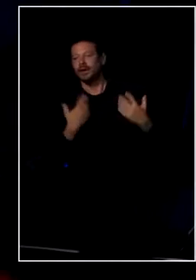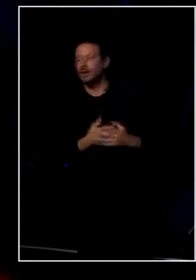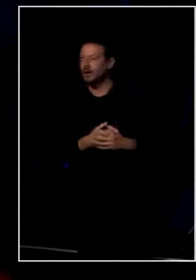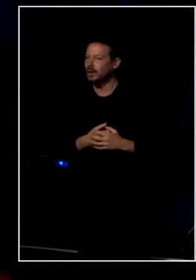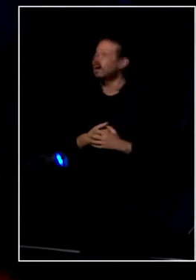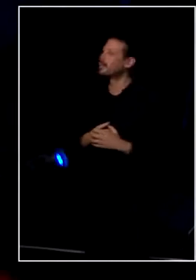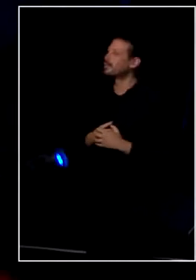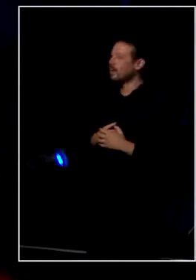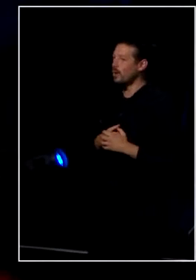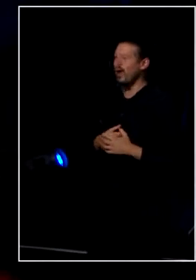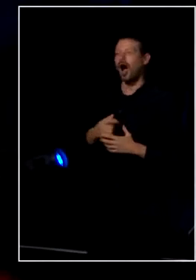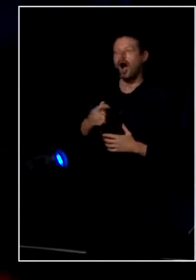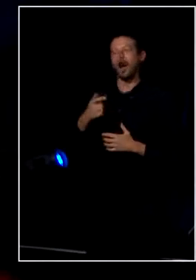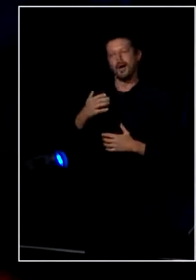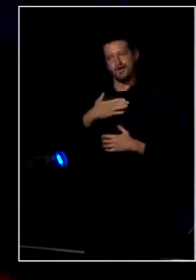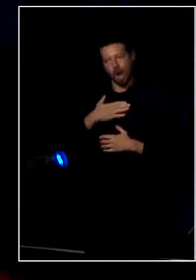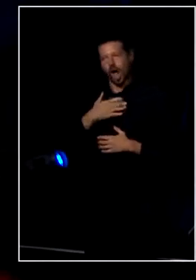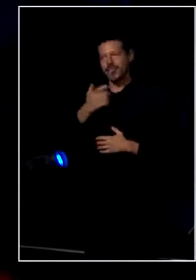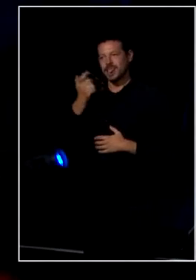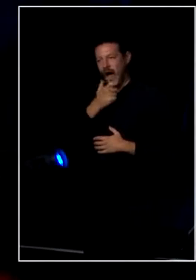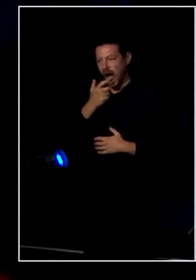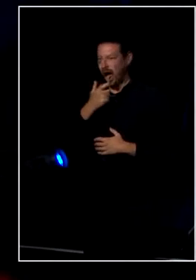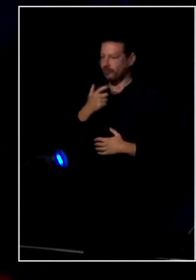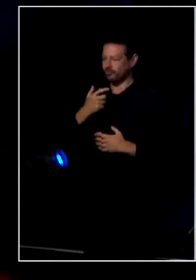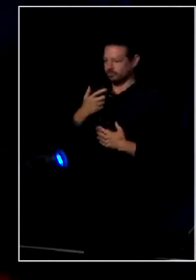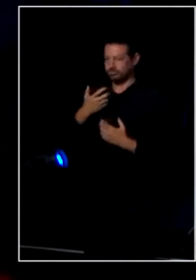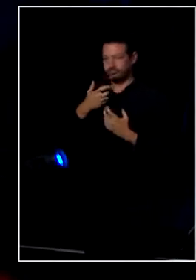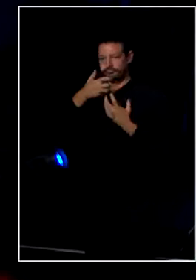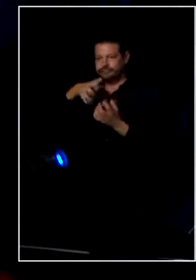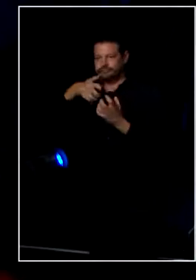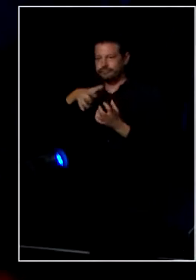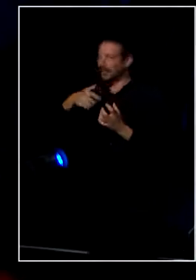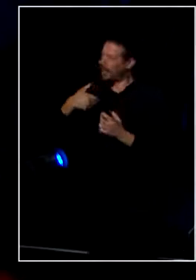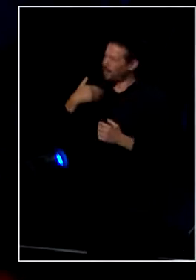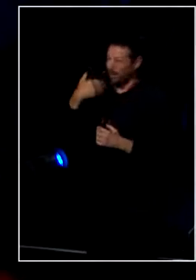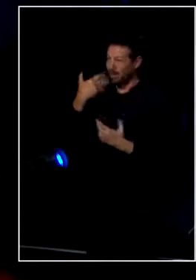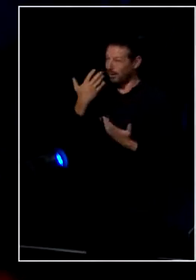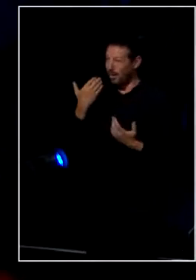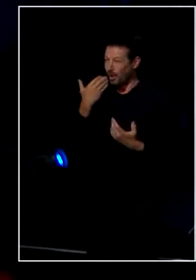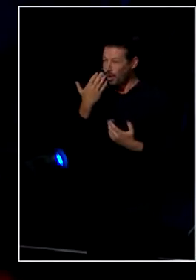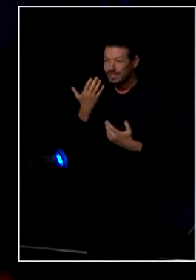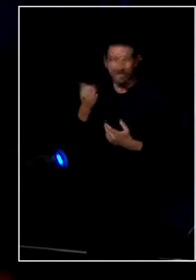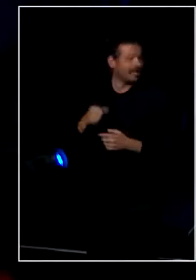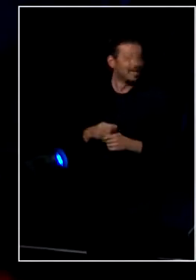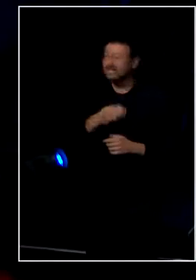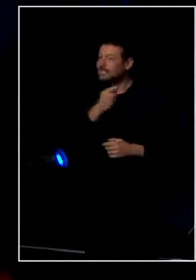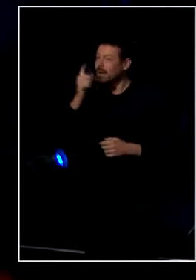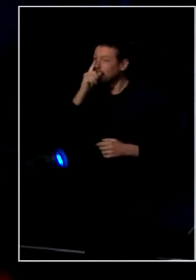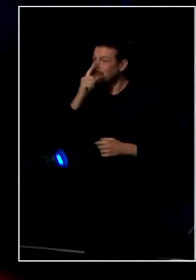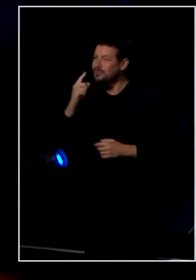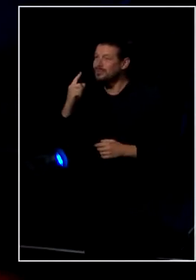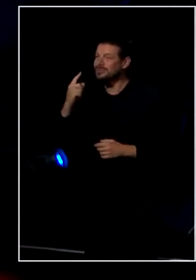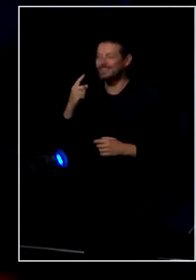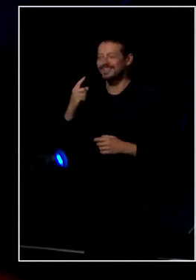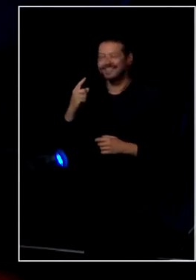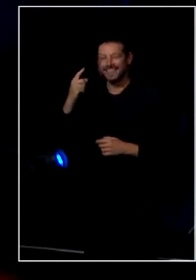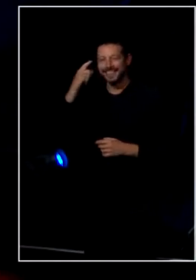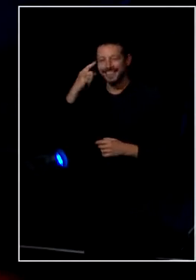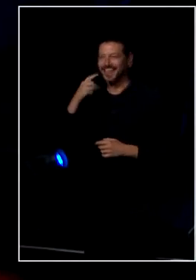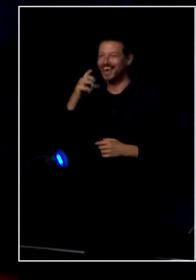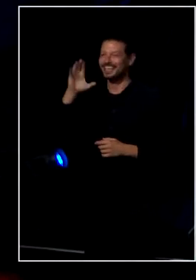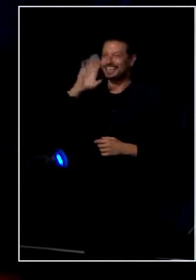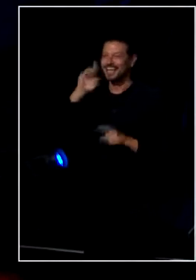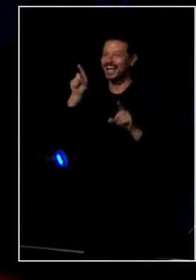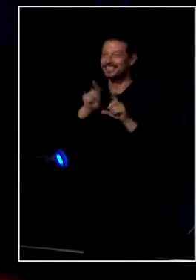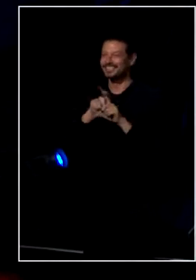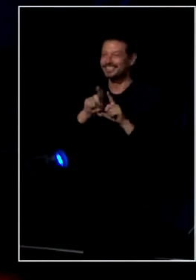because of my laugh, I've had it all my life, right? Some people say I laugh like a seal, you know what I mean? Yeah.